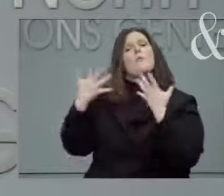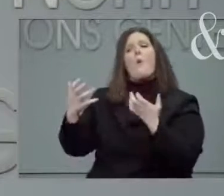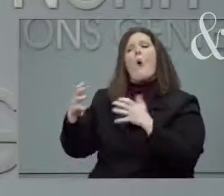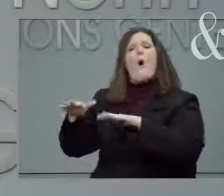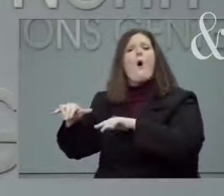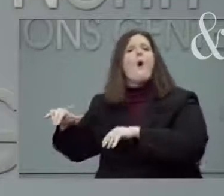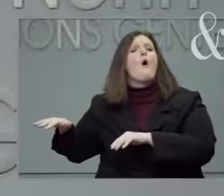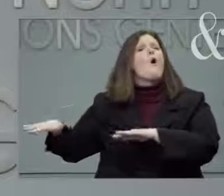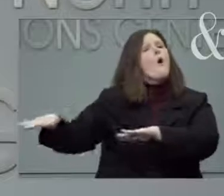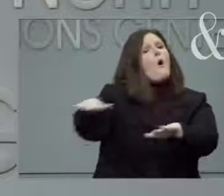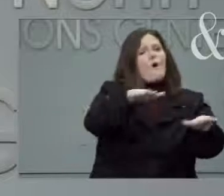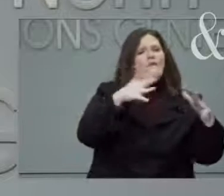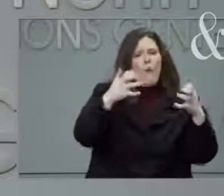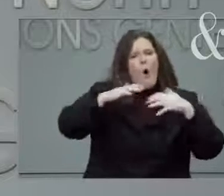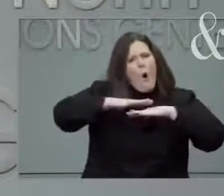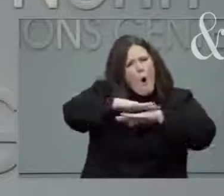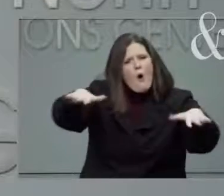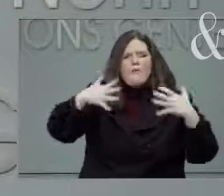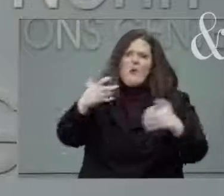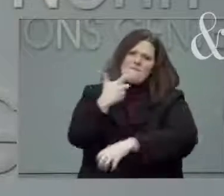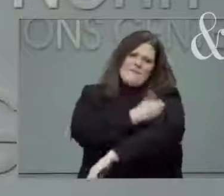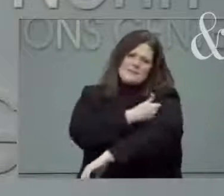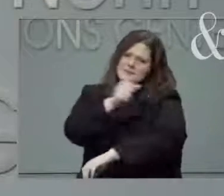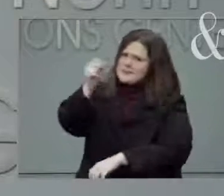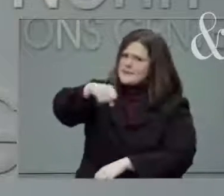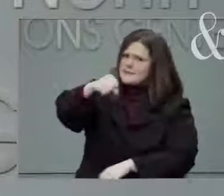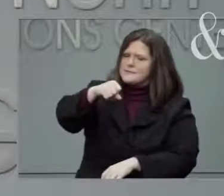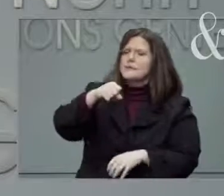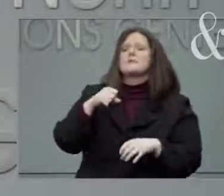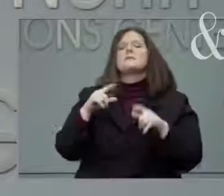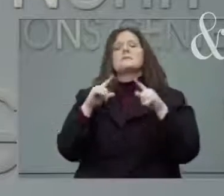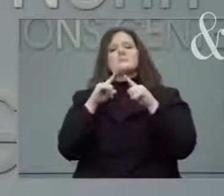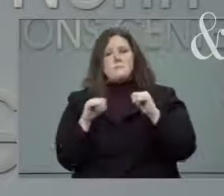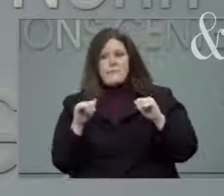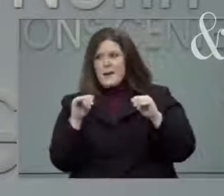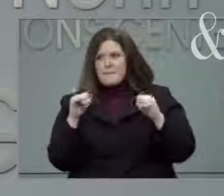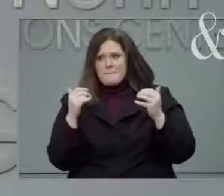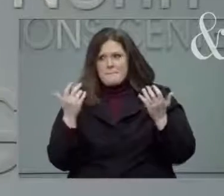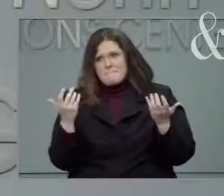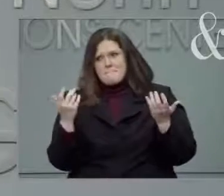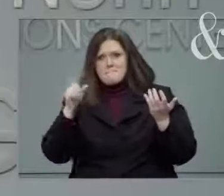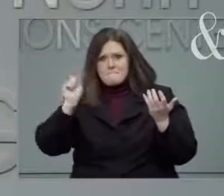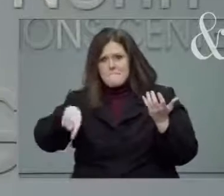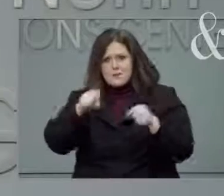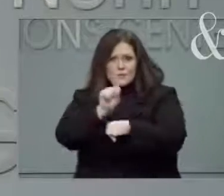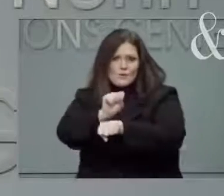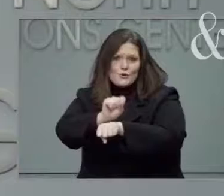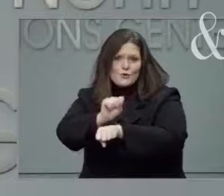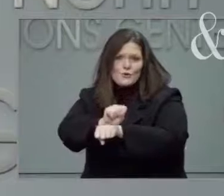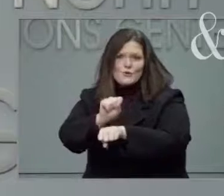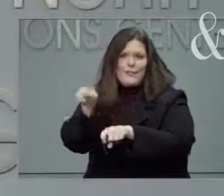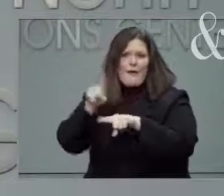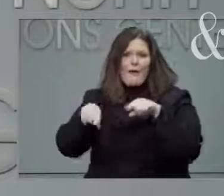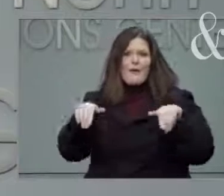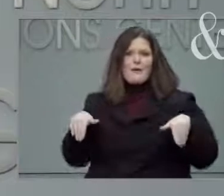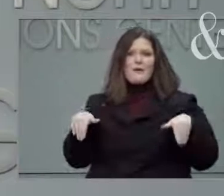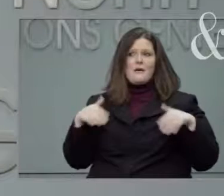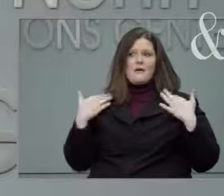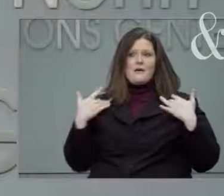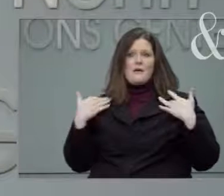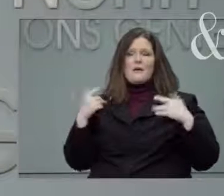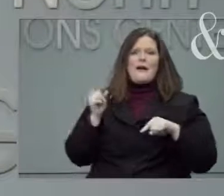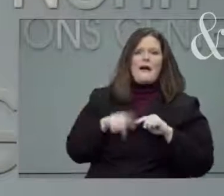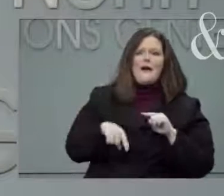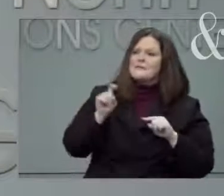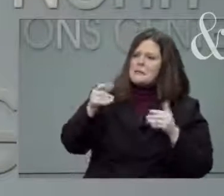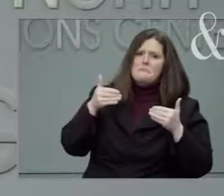doing just that, essential jobs. And they're out there right now. And all of them need to be taking safety